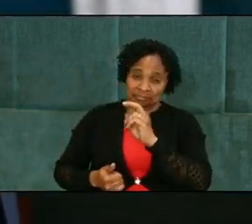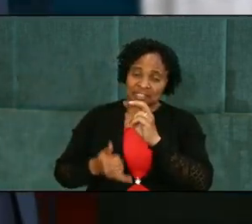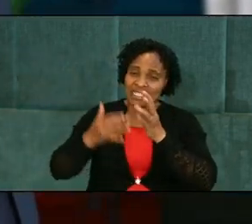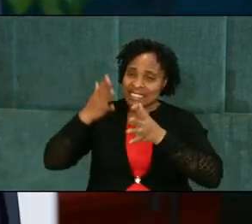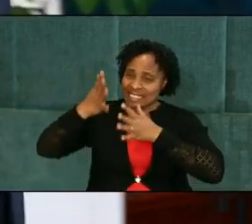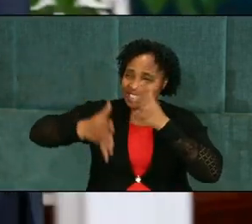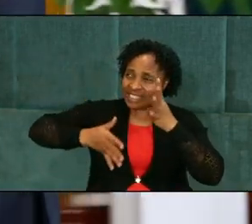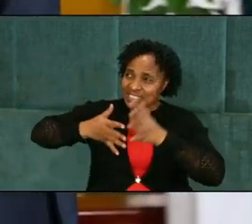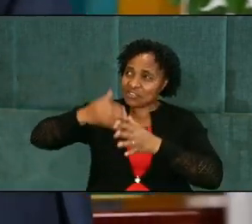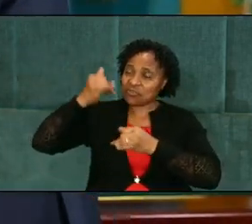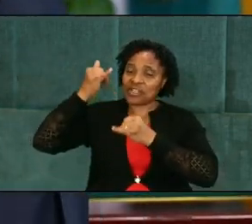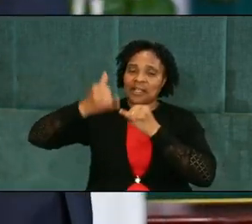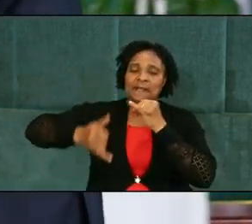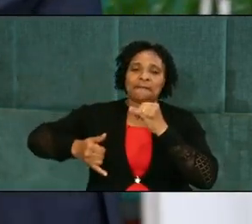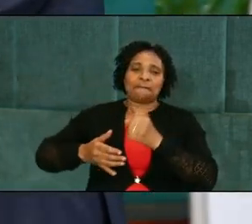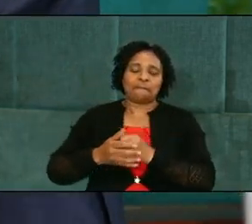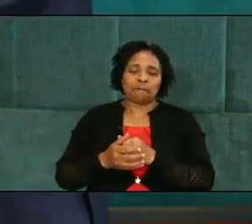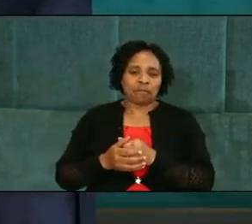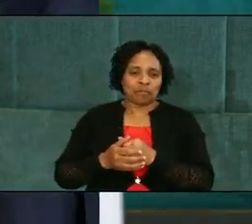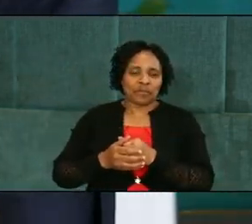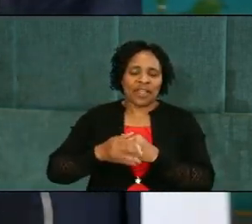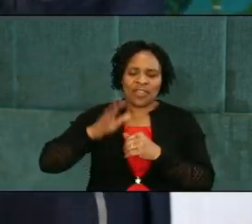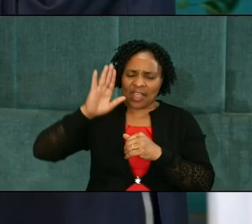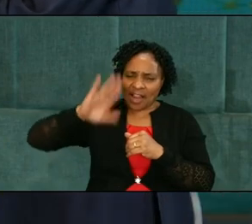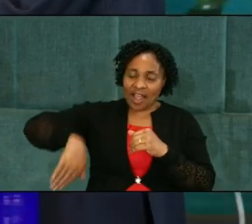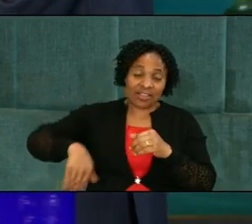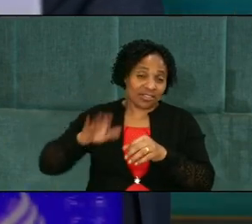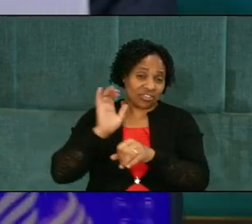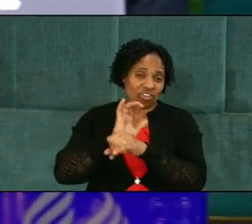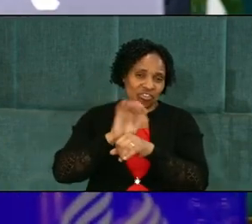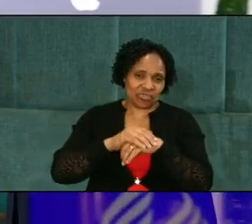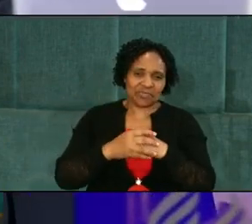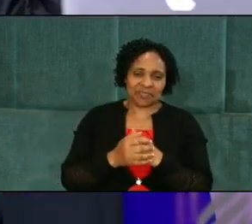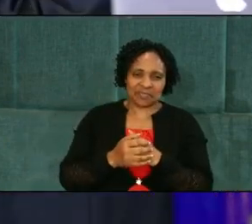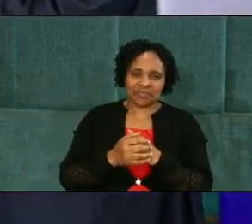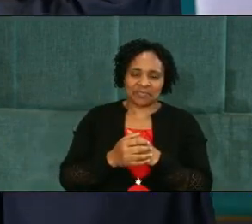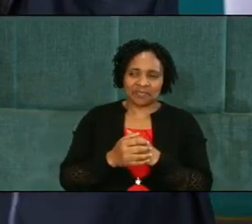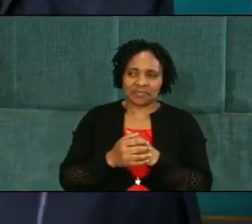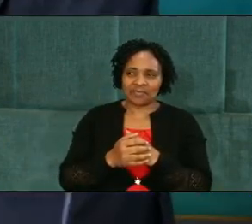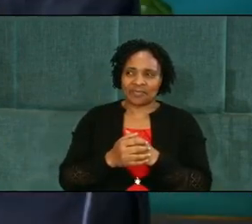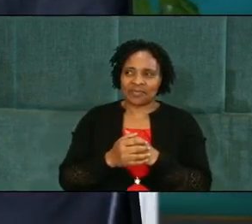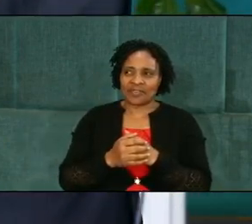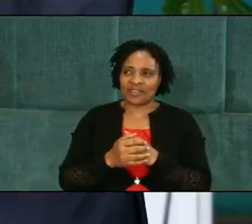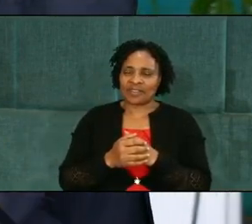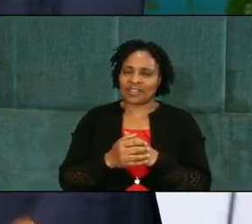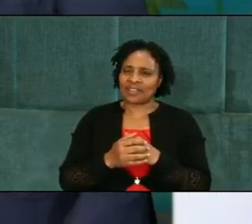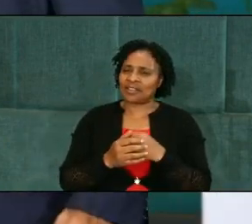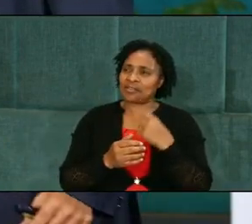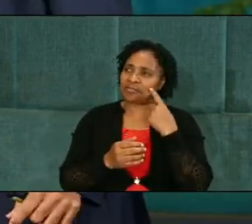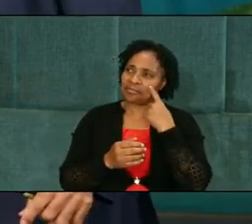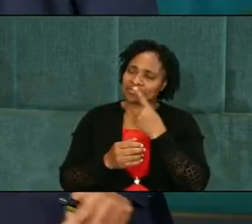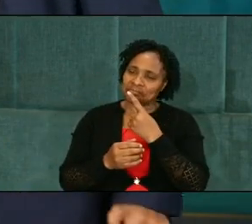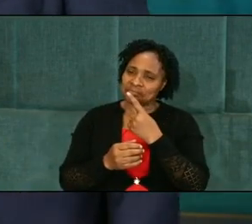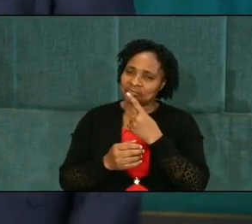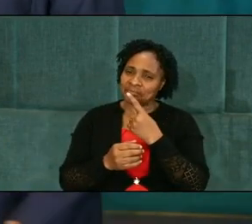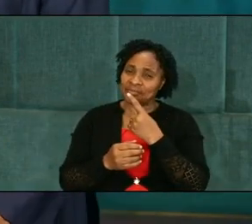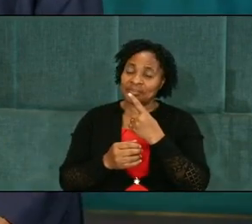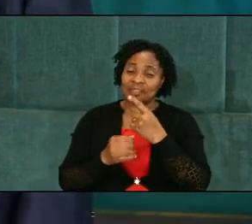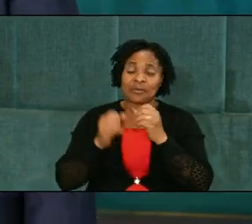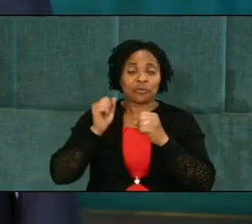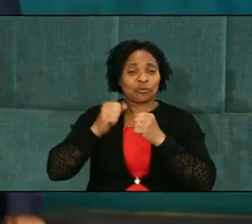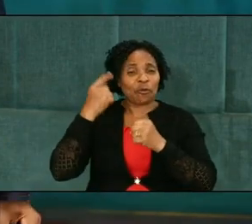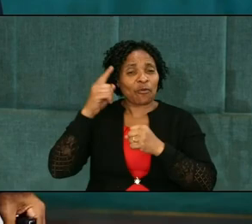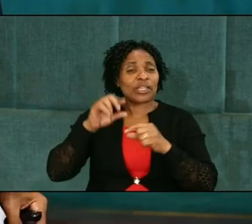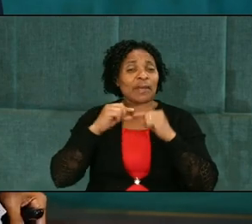the end in the last church. Sign of the end in the... And by the way, it may sound very